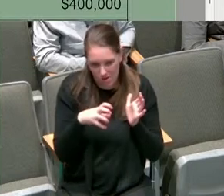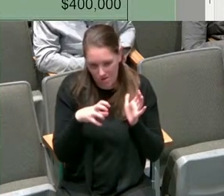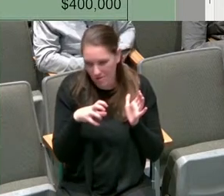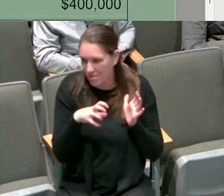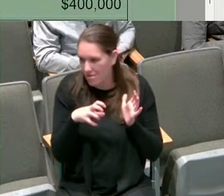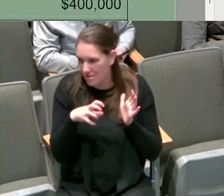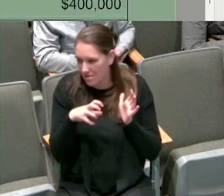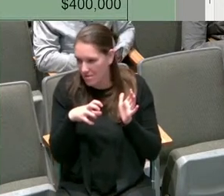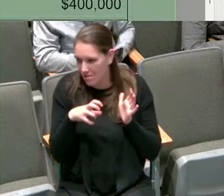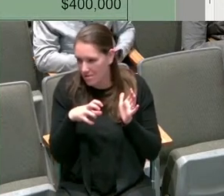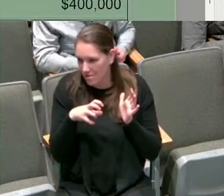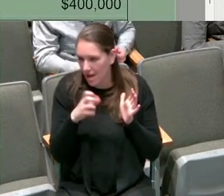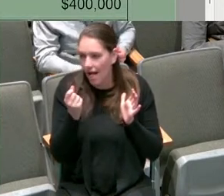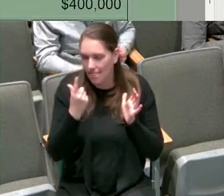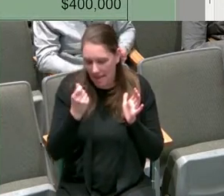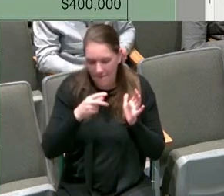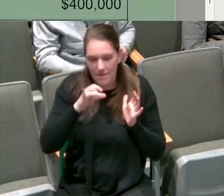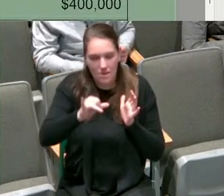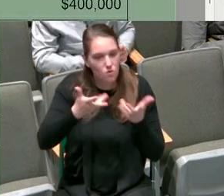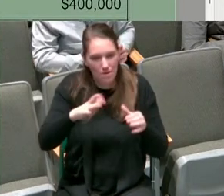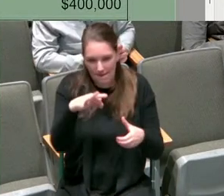1 million in 94.